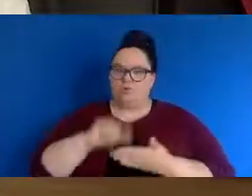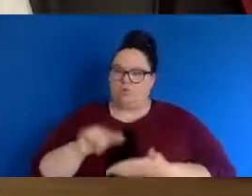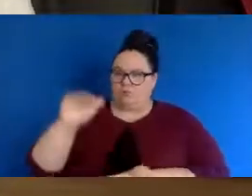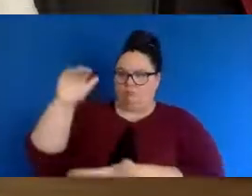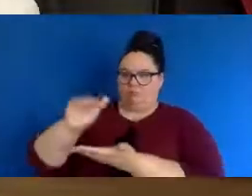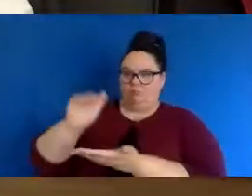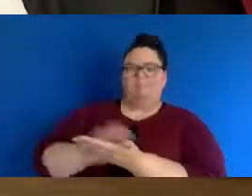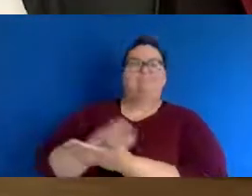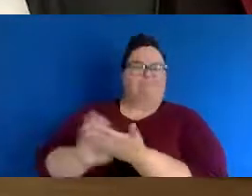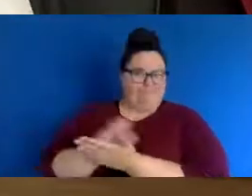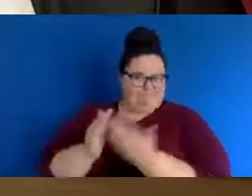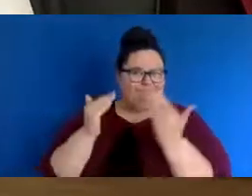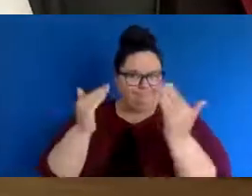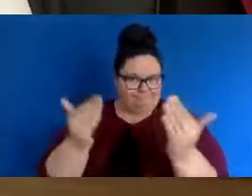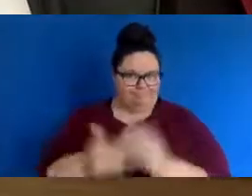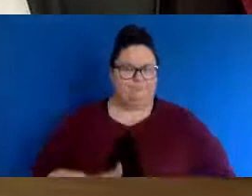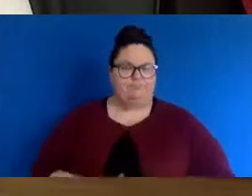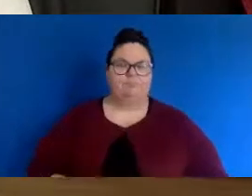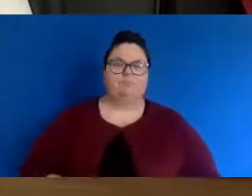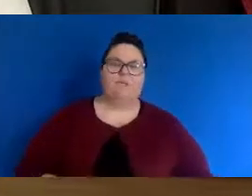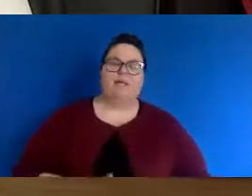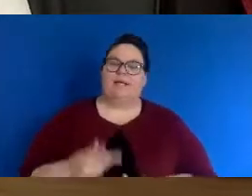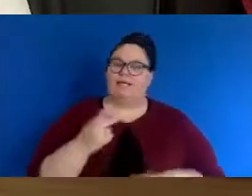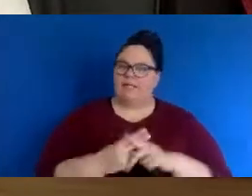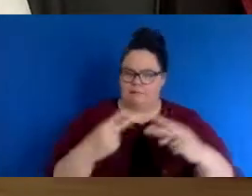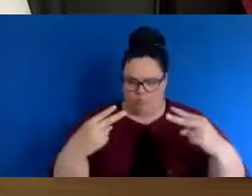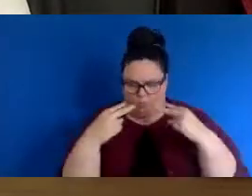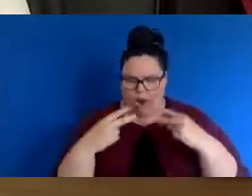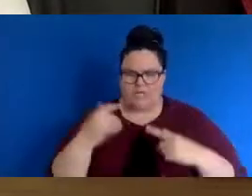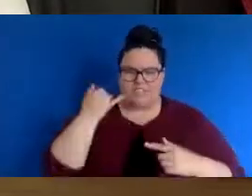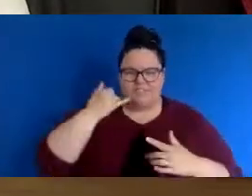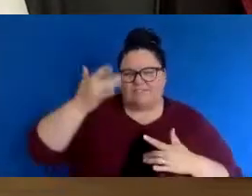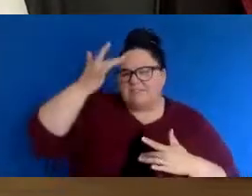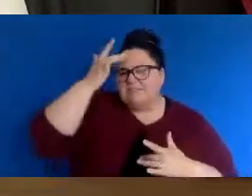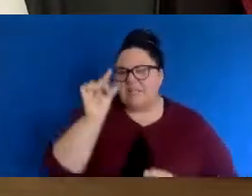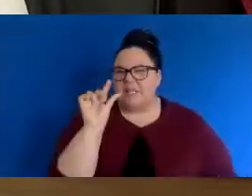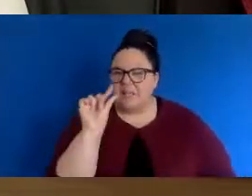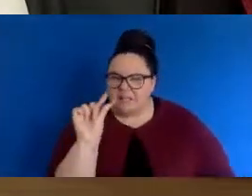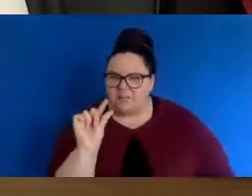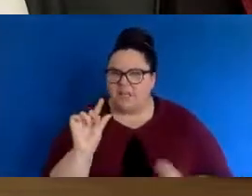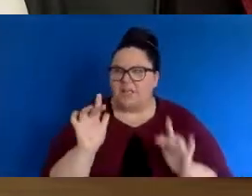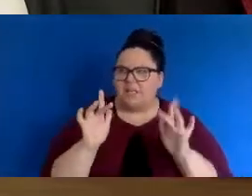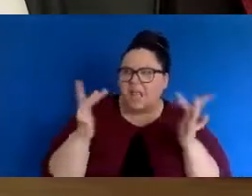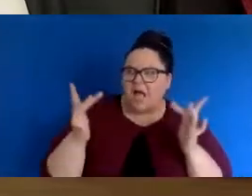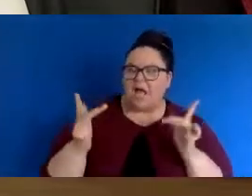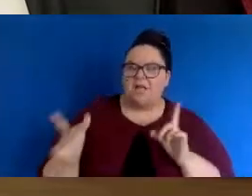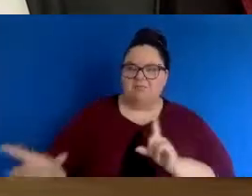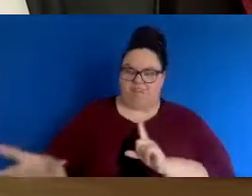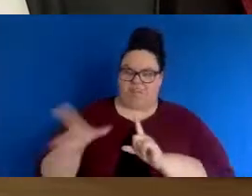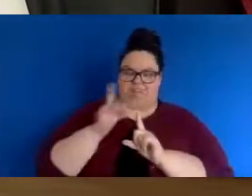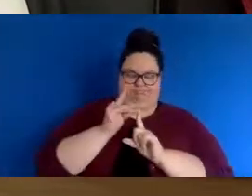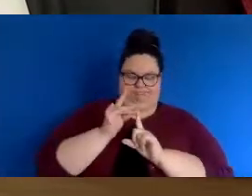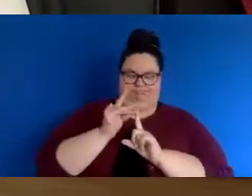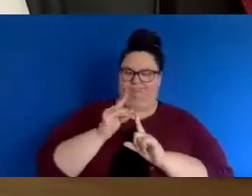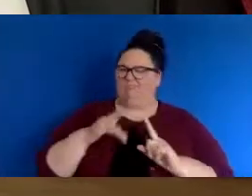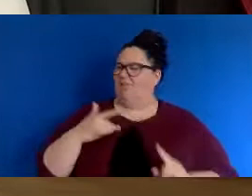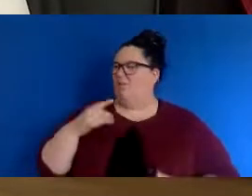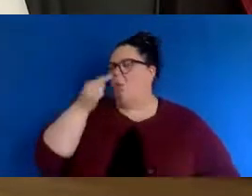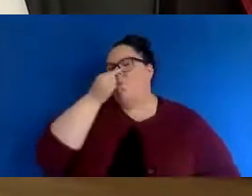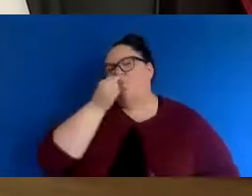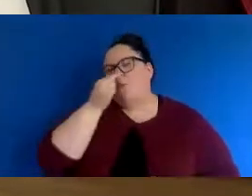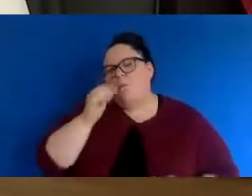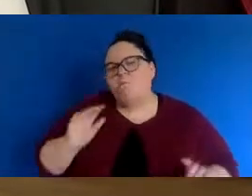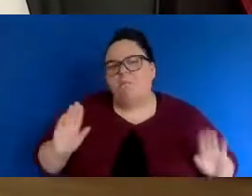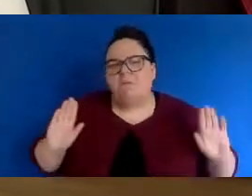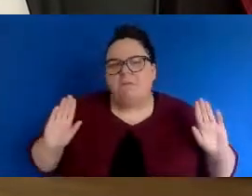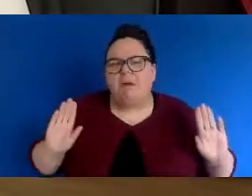washings. Please continue to be watchful for symptoms of COVID-19. The new variants may appear like a summer cold or mild flu, and